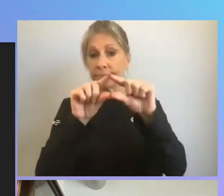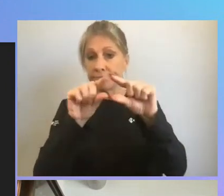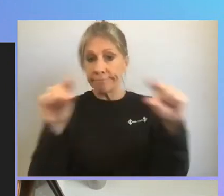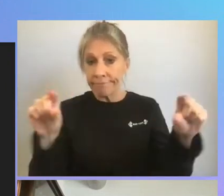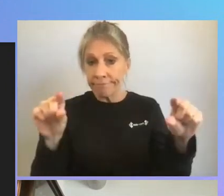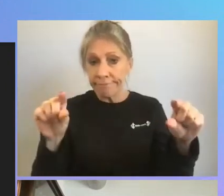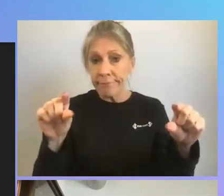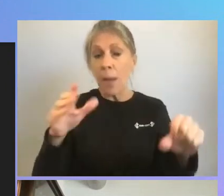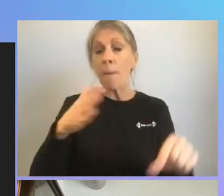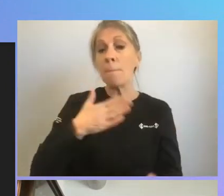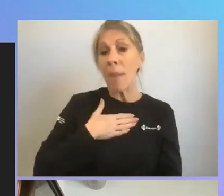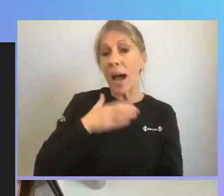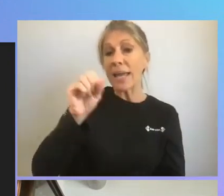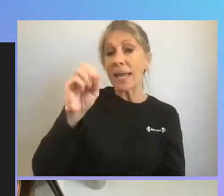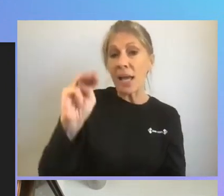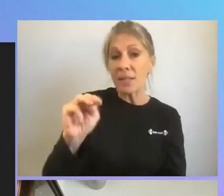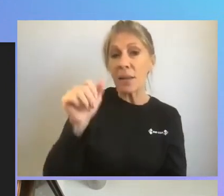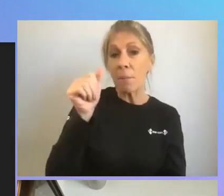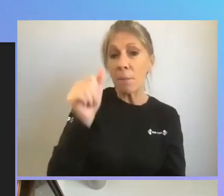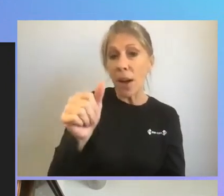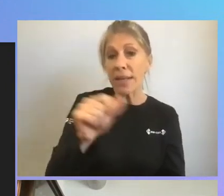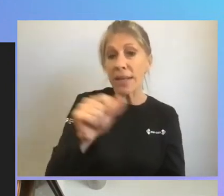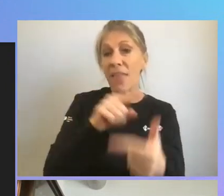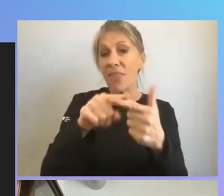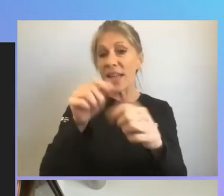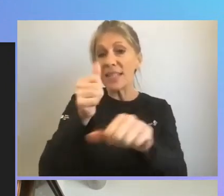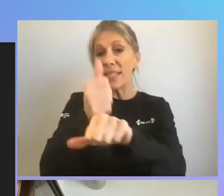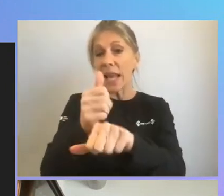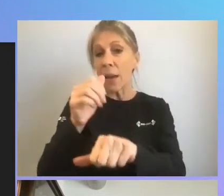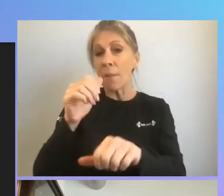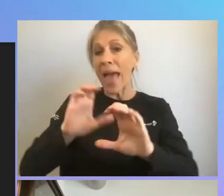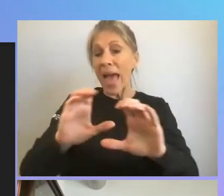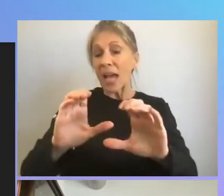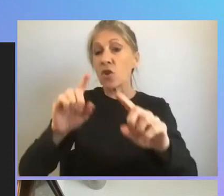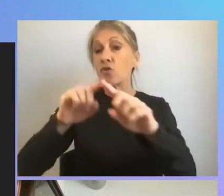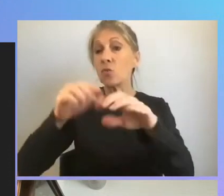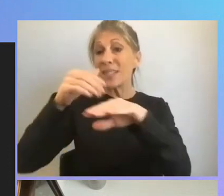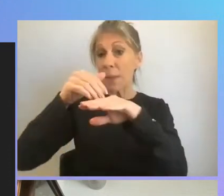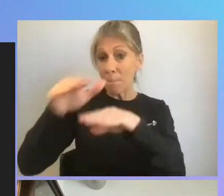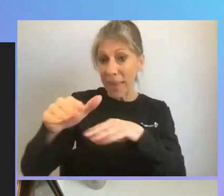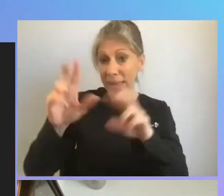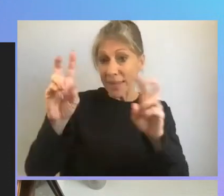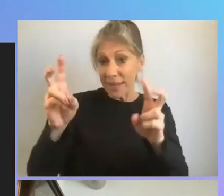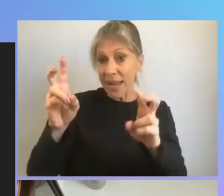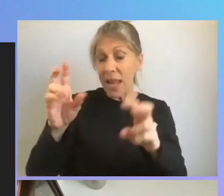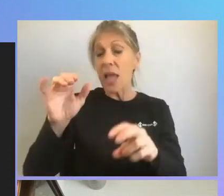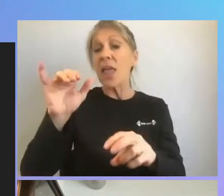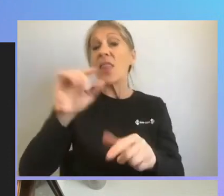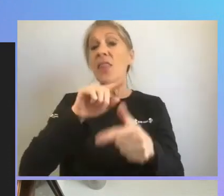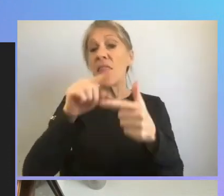custom button component, and I set action to the value of submit. So what that ends up rendering is a